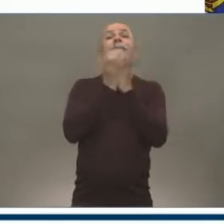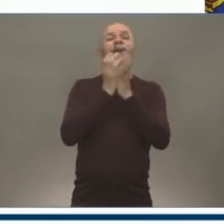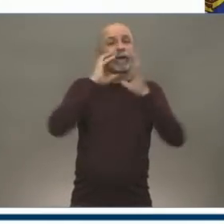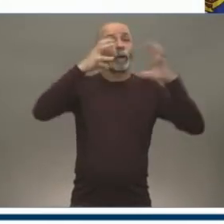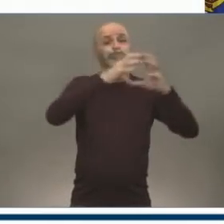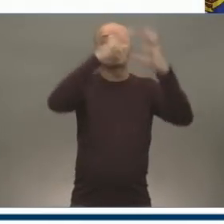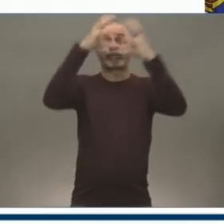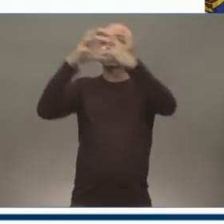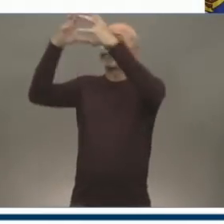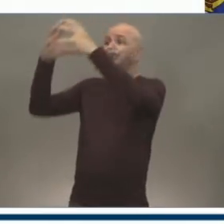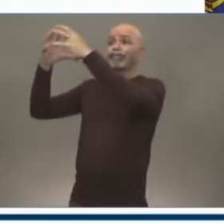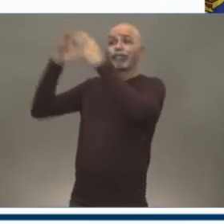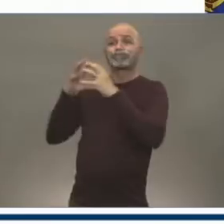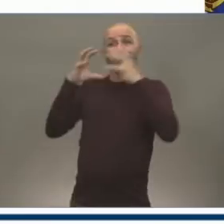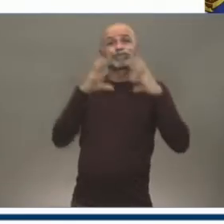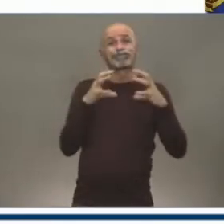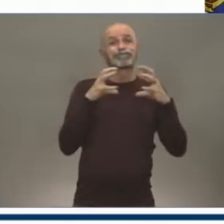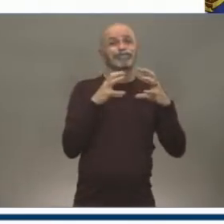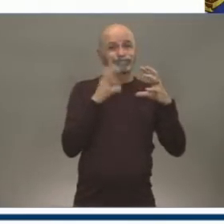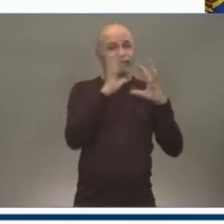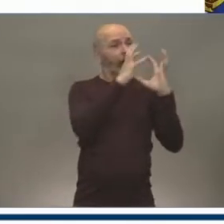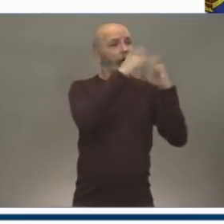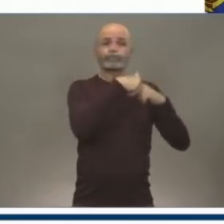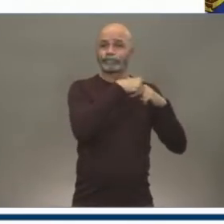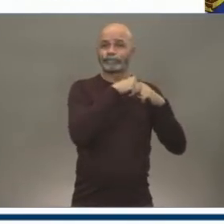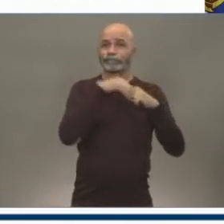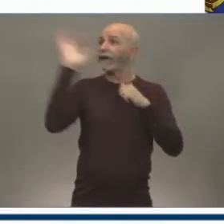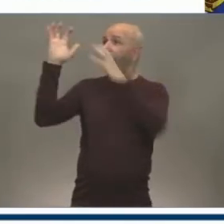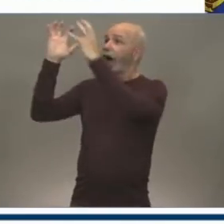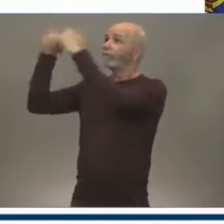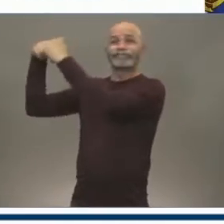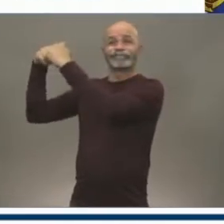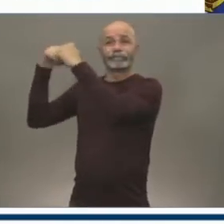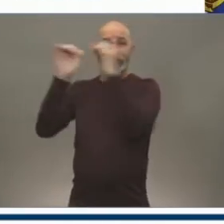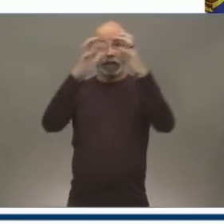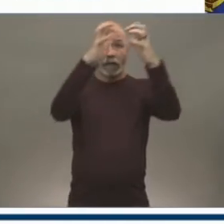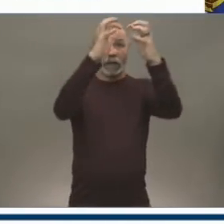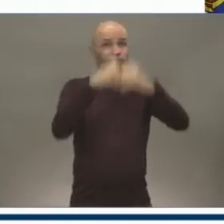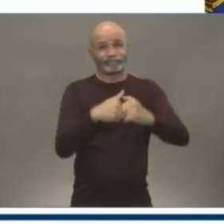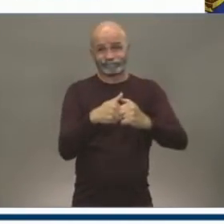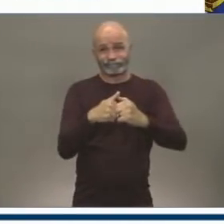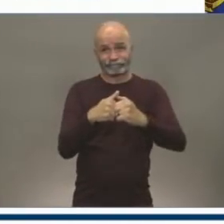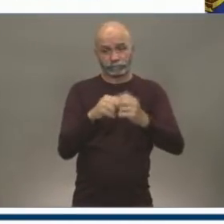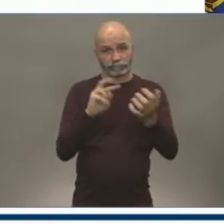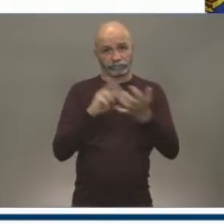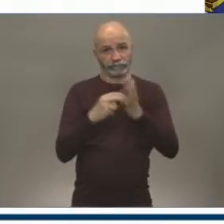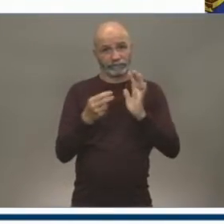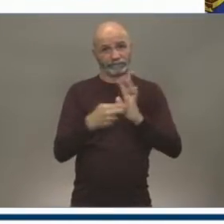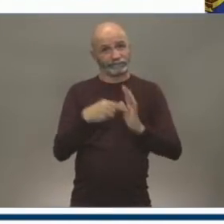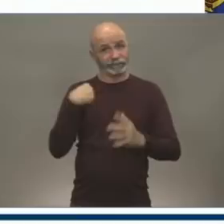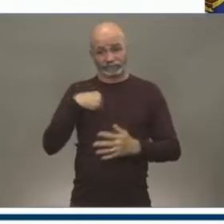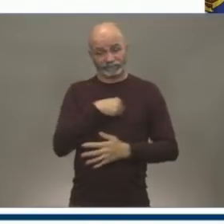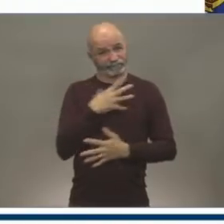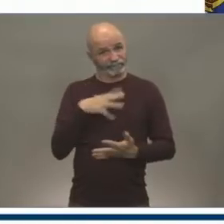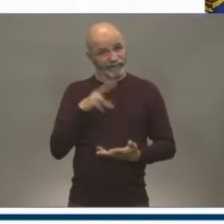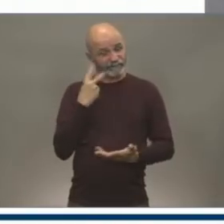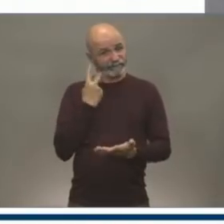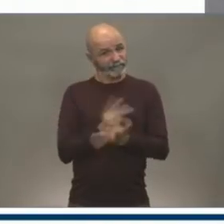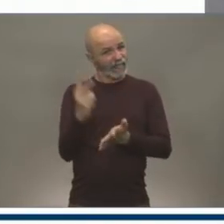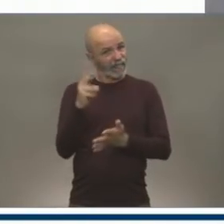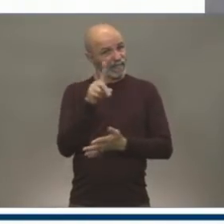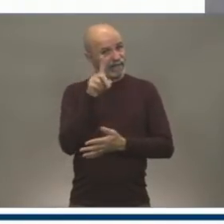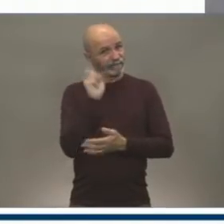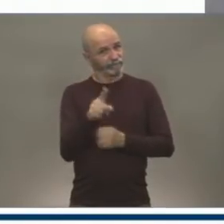burst a sign that it failed, or do you feel it's a success and it's something we could return to fairly quickly? Oh, I think it's been a